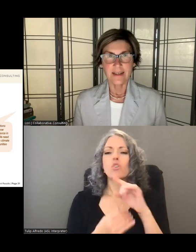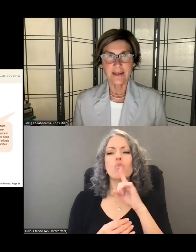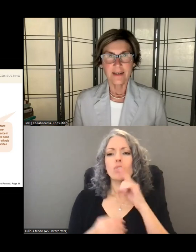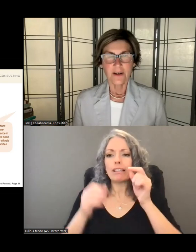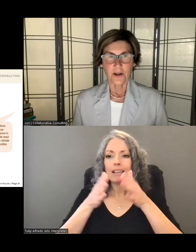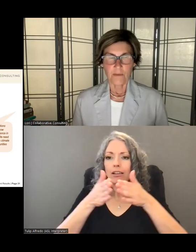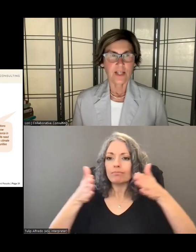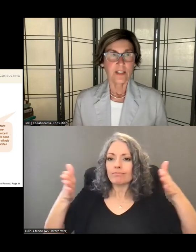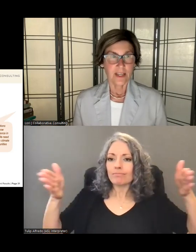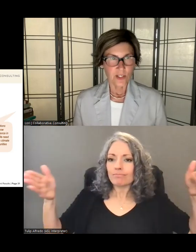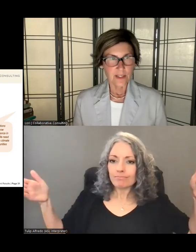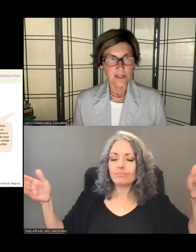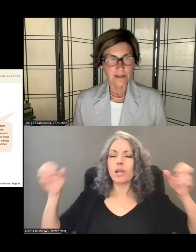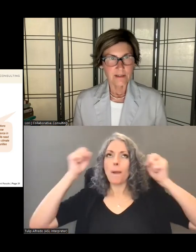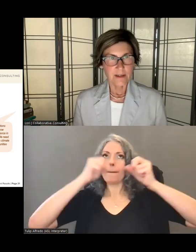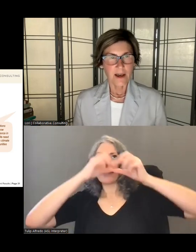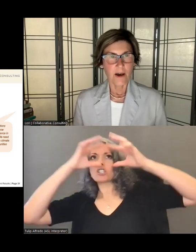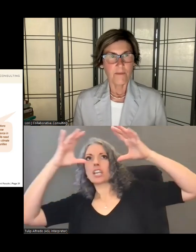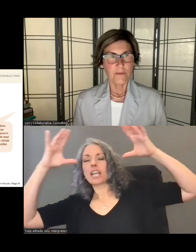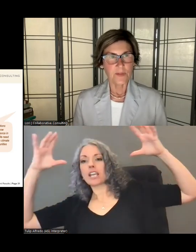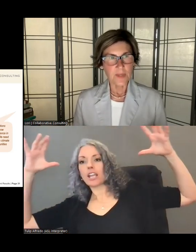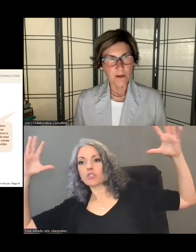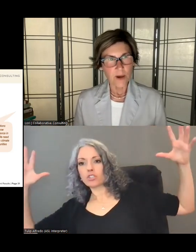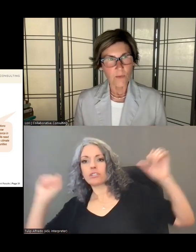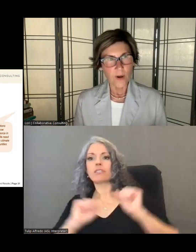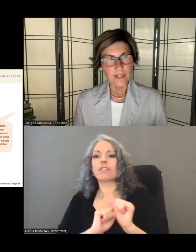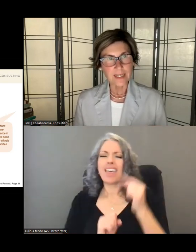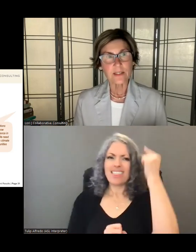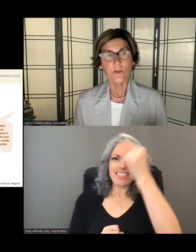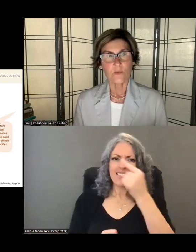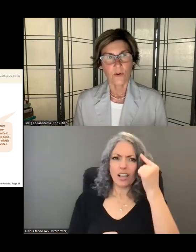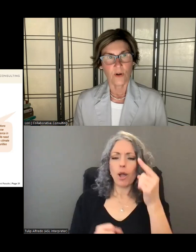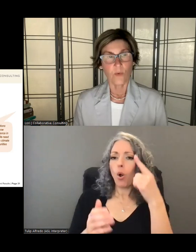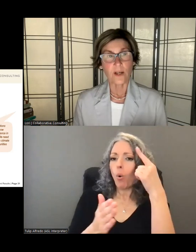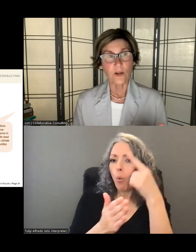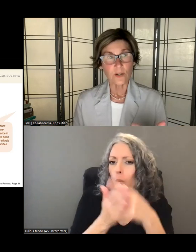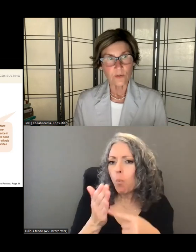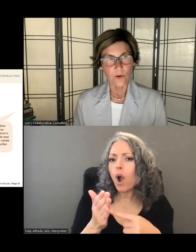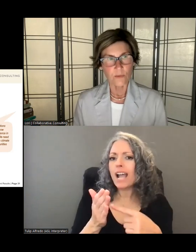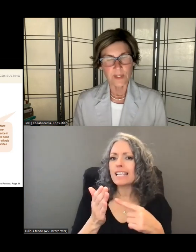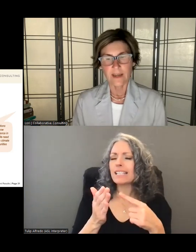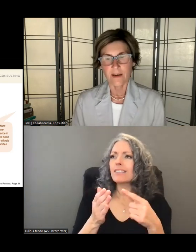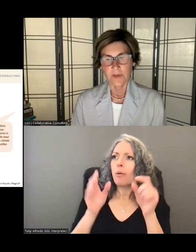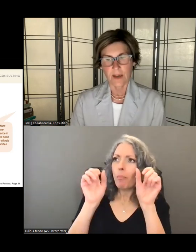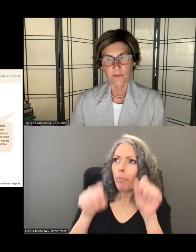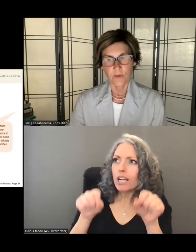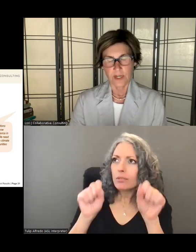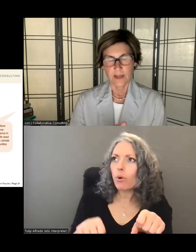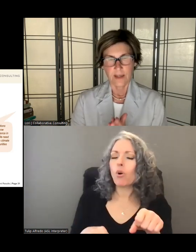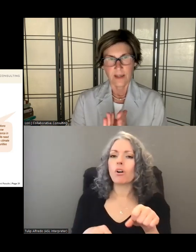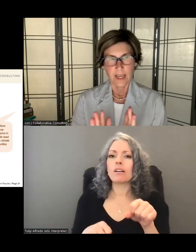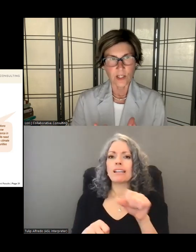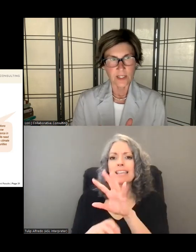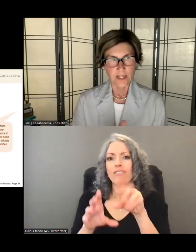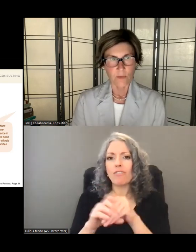expand our imaginations, to think about what is the role or what could the role be of the